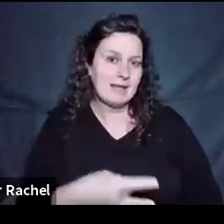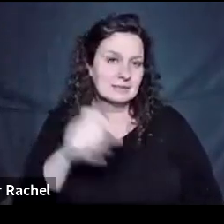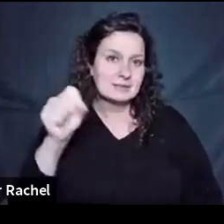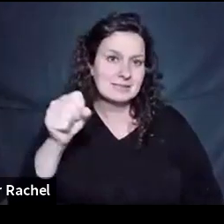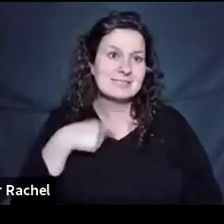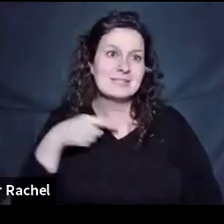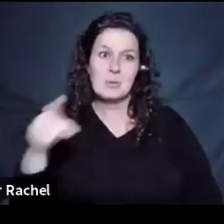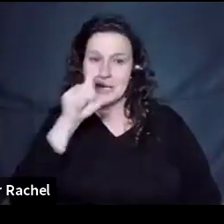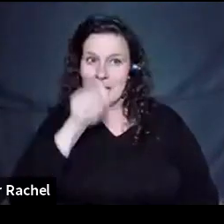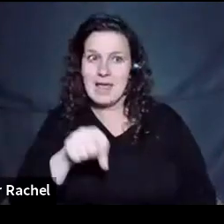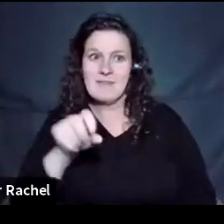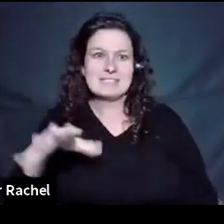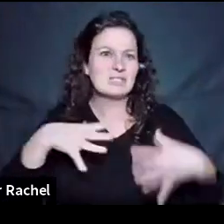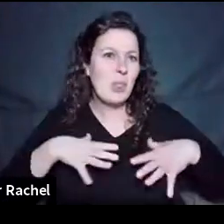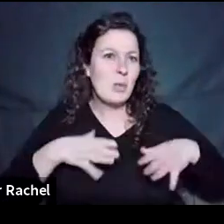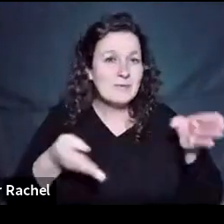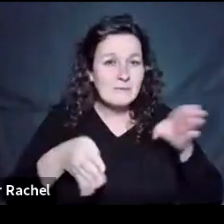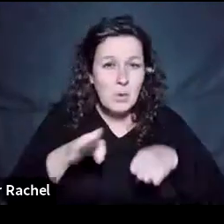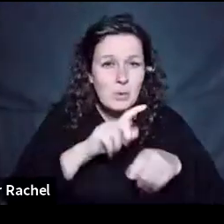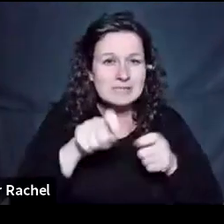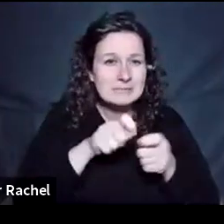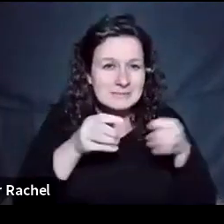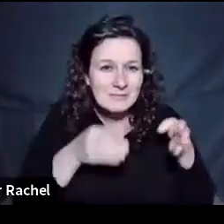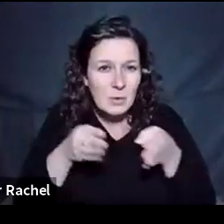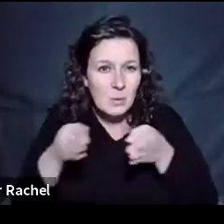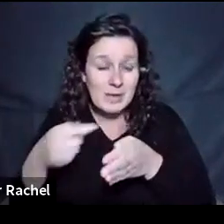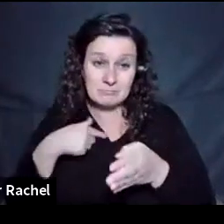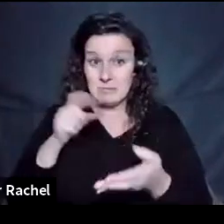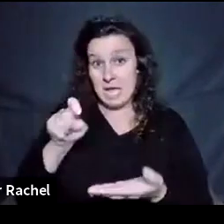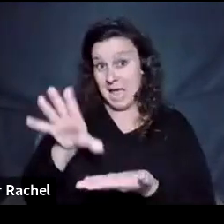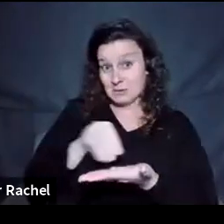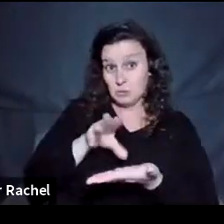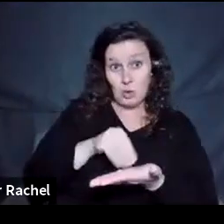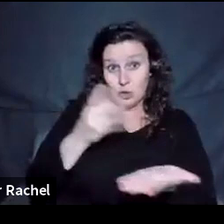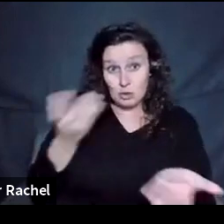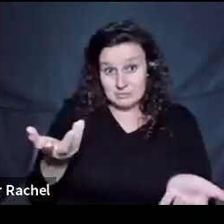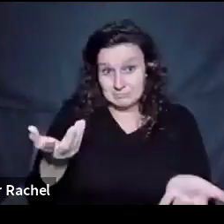loves his clothes folded in a certain way, which I had to learn.